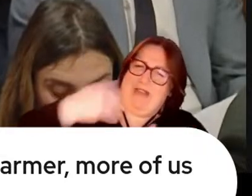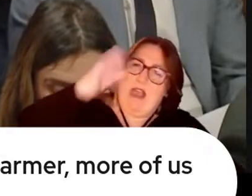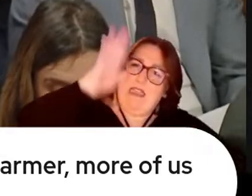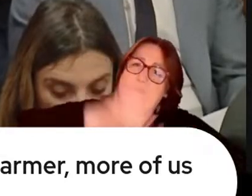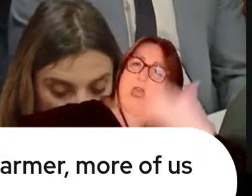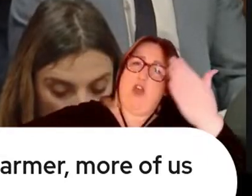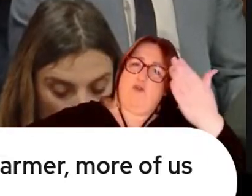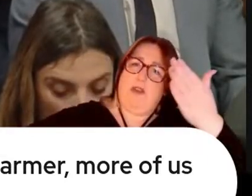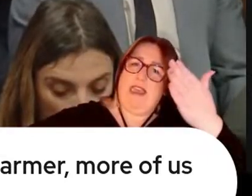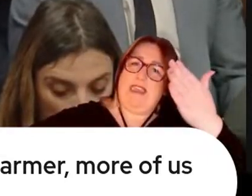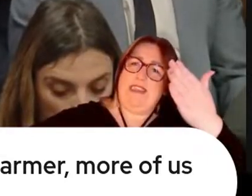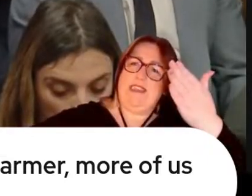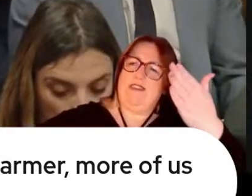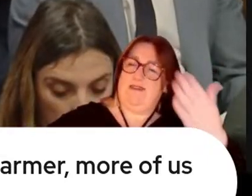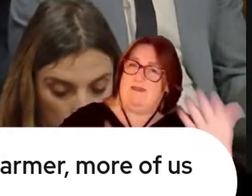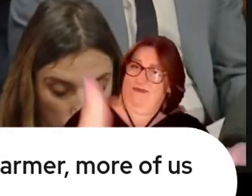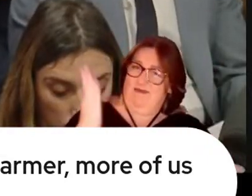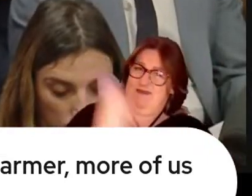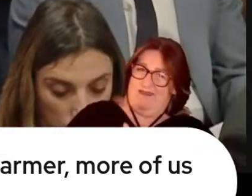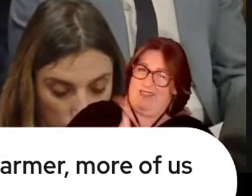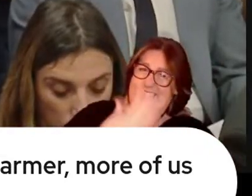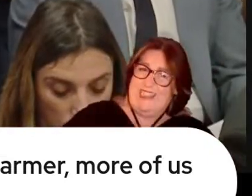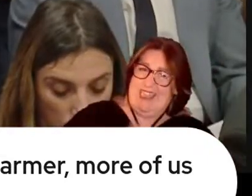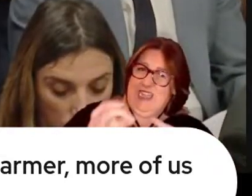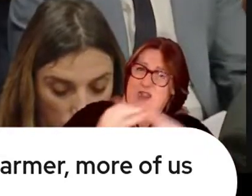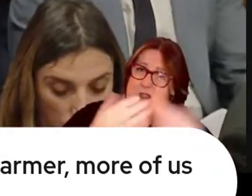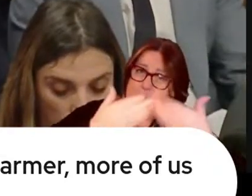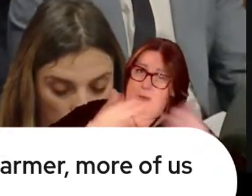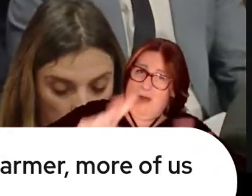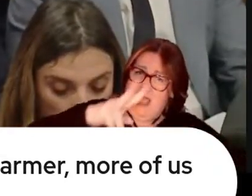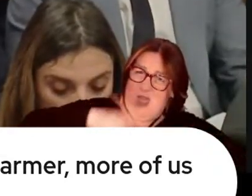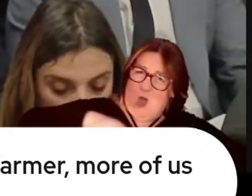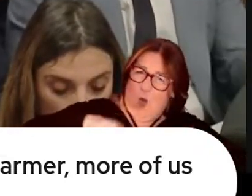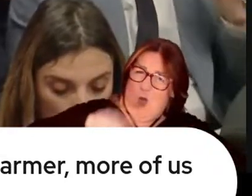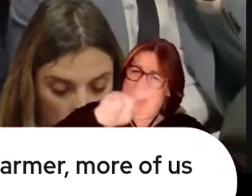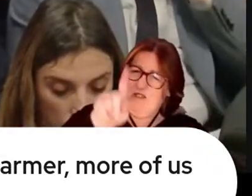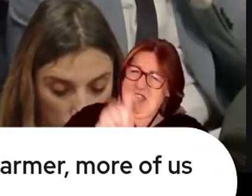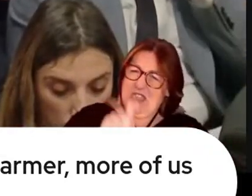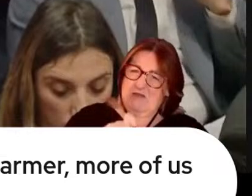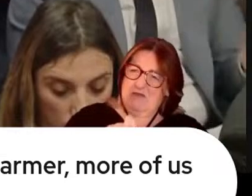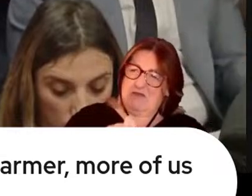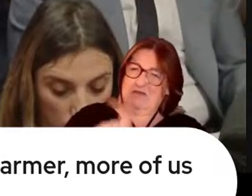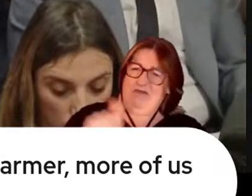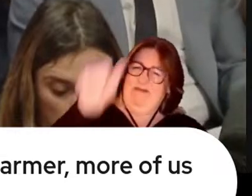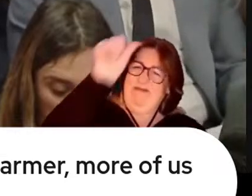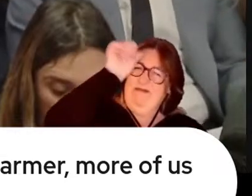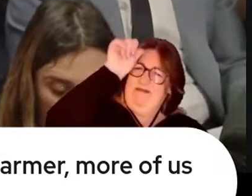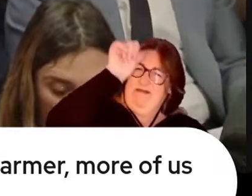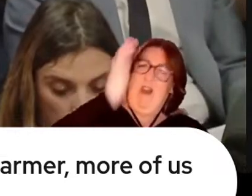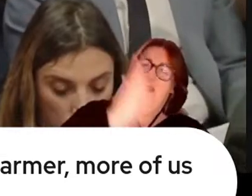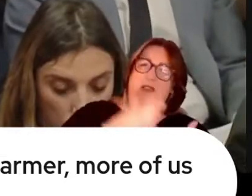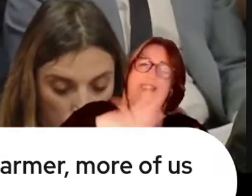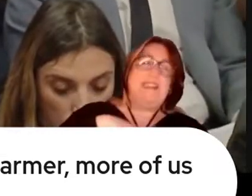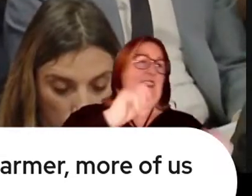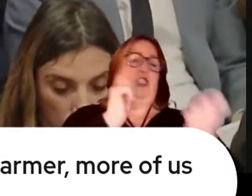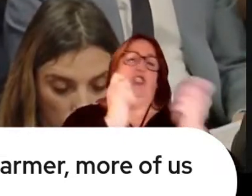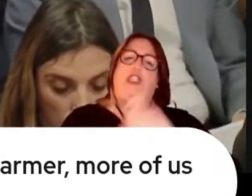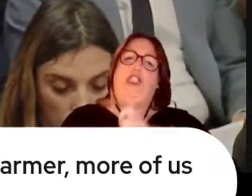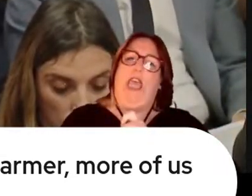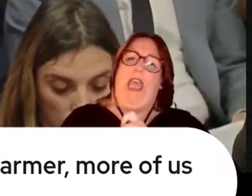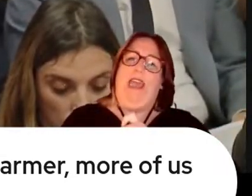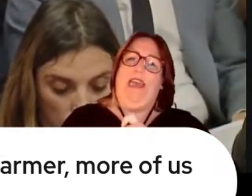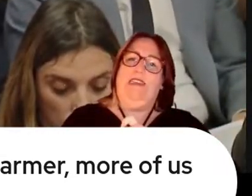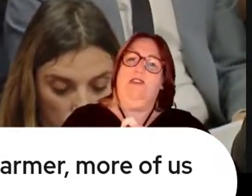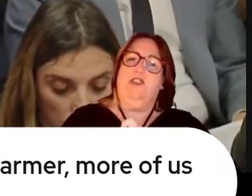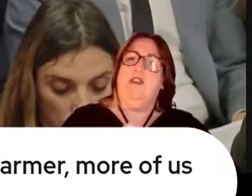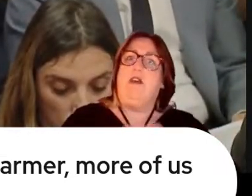that the system needs to change? And isn't there the possibility that that delay could mean that other dangerous cases